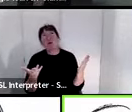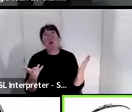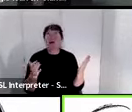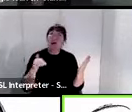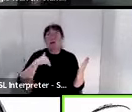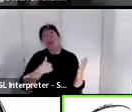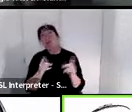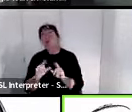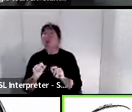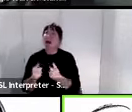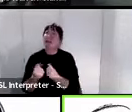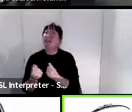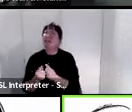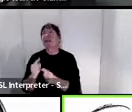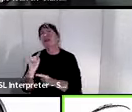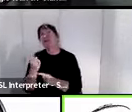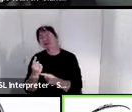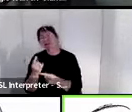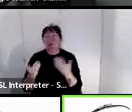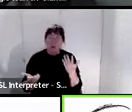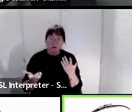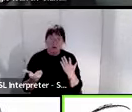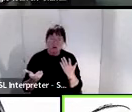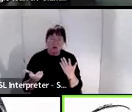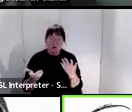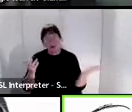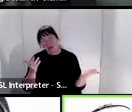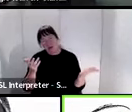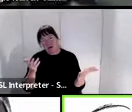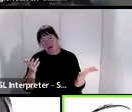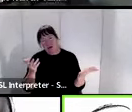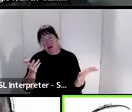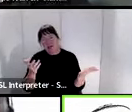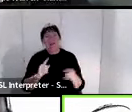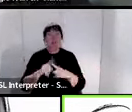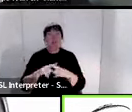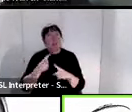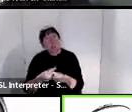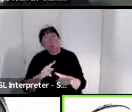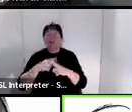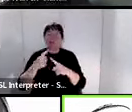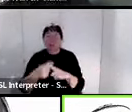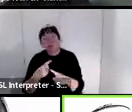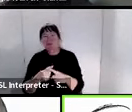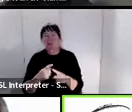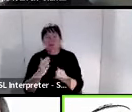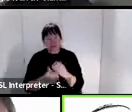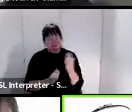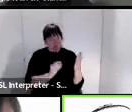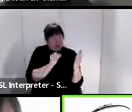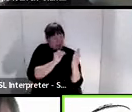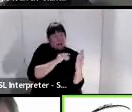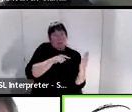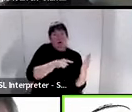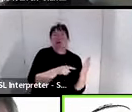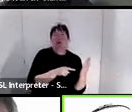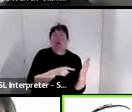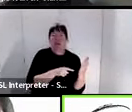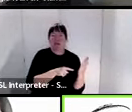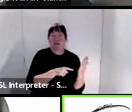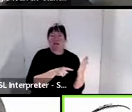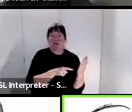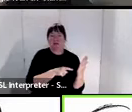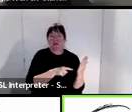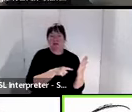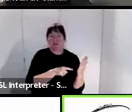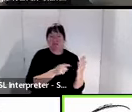do these other things first, or, oh, you know, so it's always excuse after excuse, and it never actually, you know,